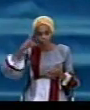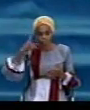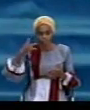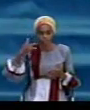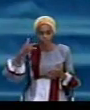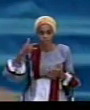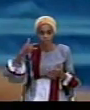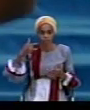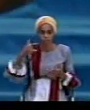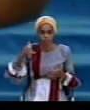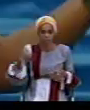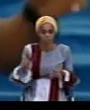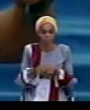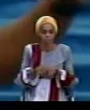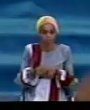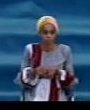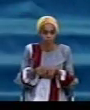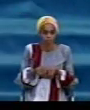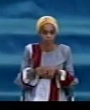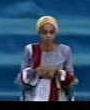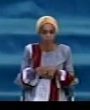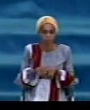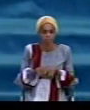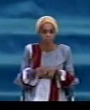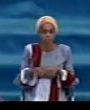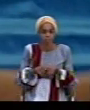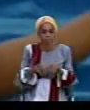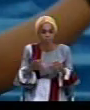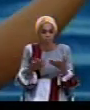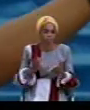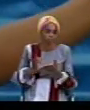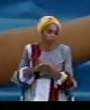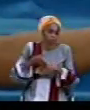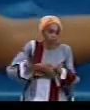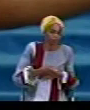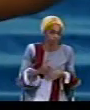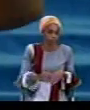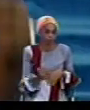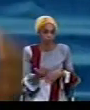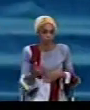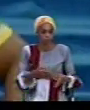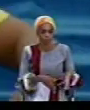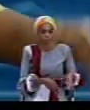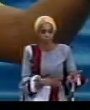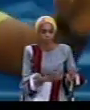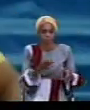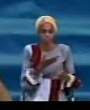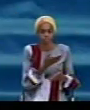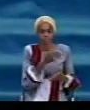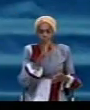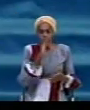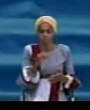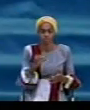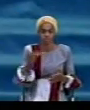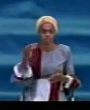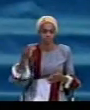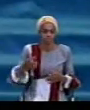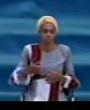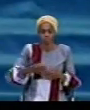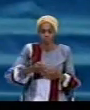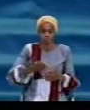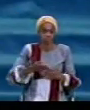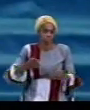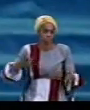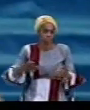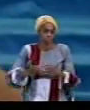other side. Had he been as crossed, I wouldn't have seen him again. So there was this trailer coming, so he couldn't cross. So the